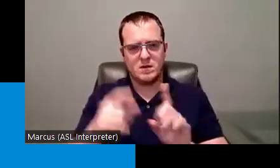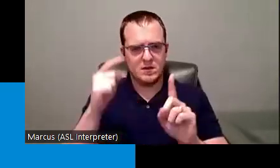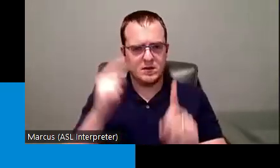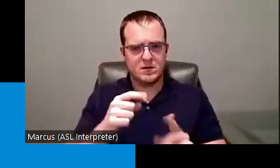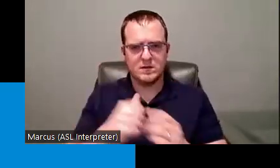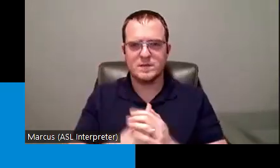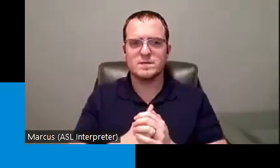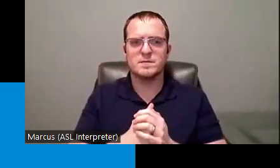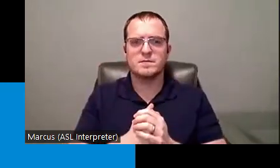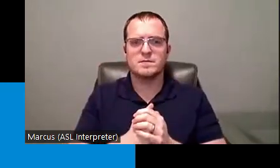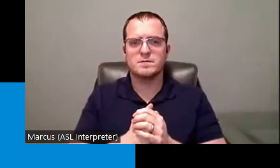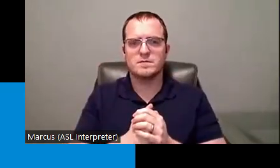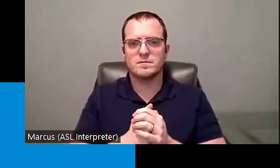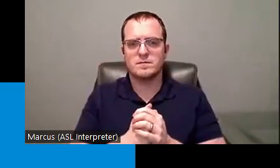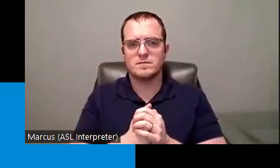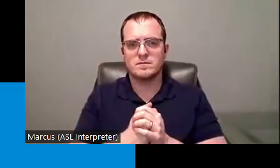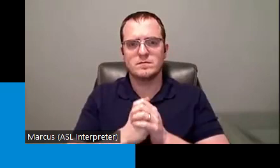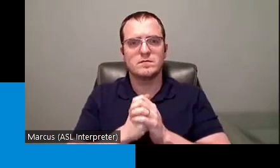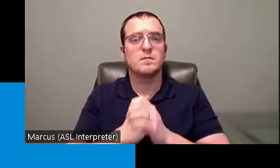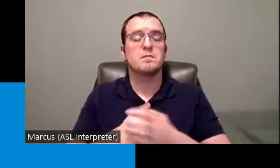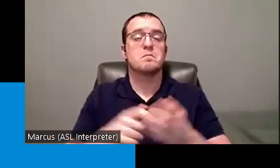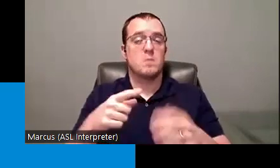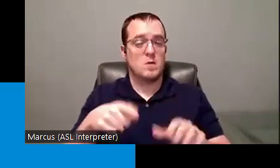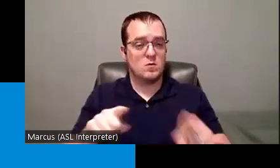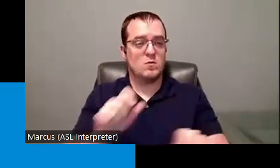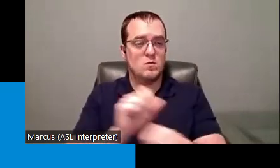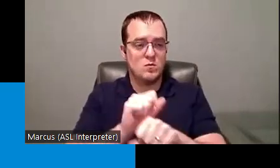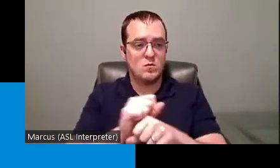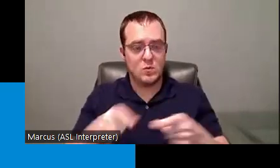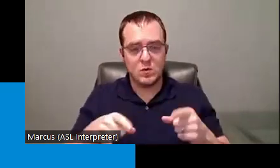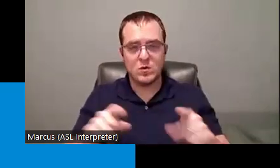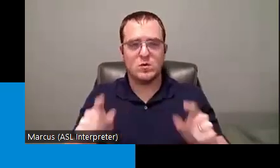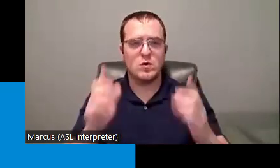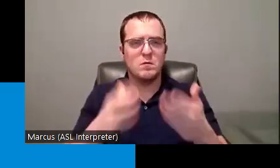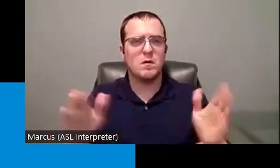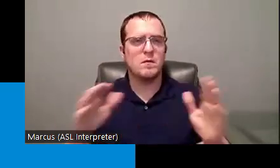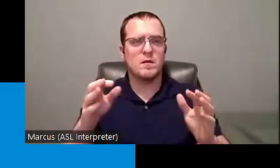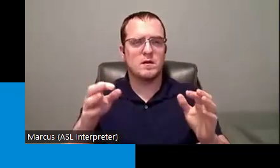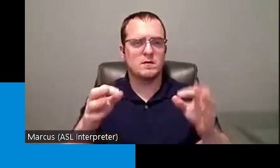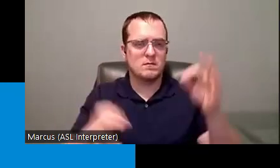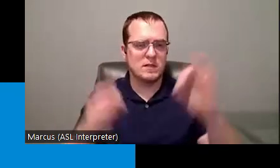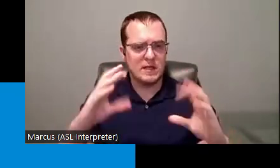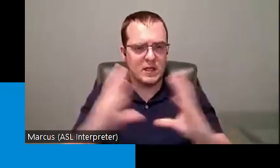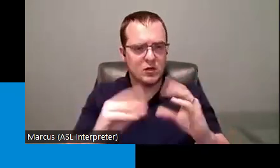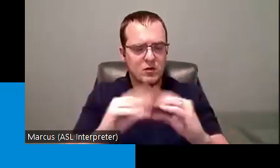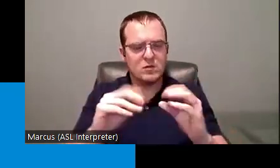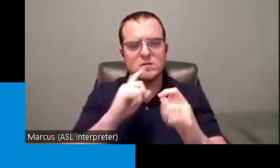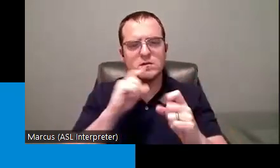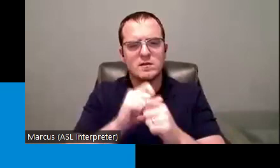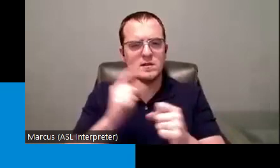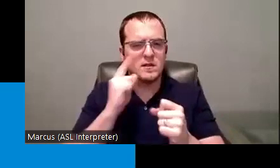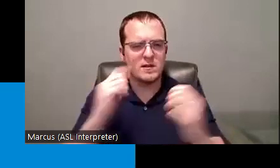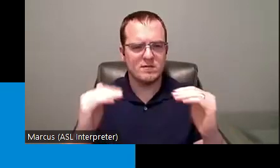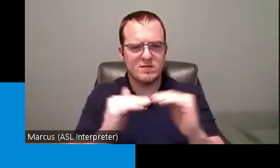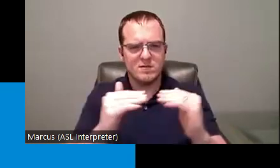Those of us who work during public hearings need a fair shake on socioeconomic issues for middle-aged and